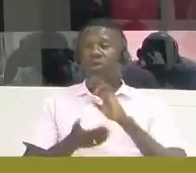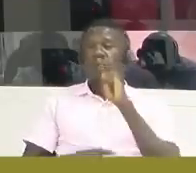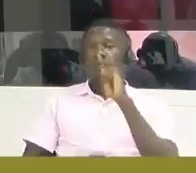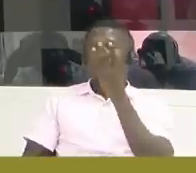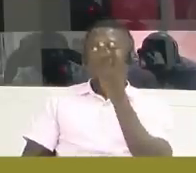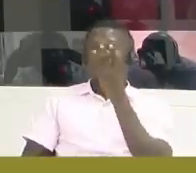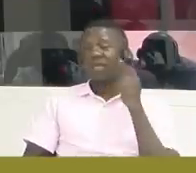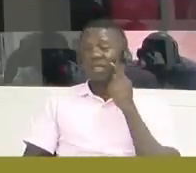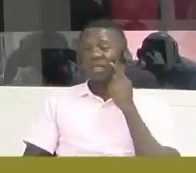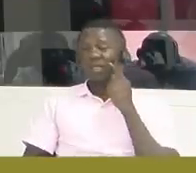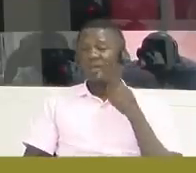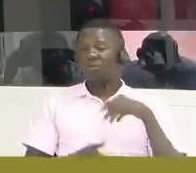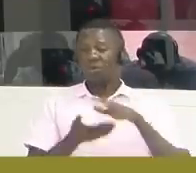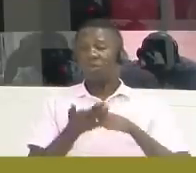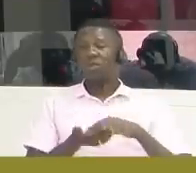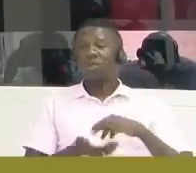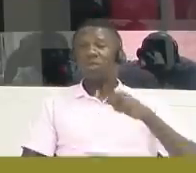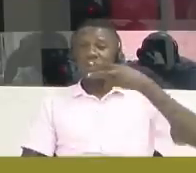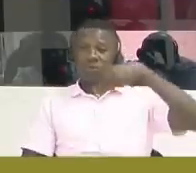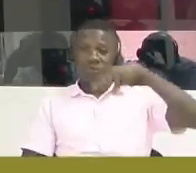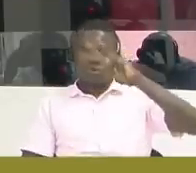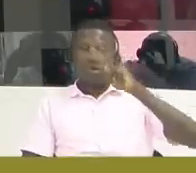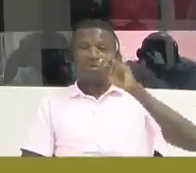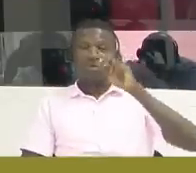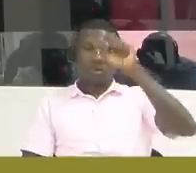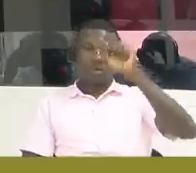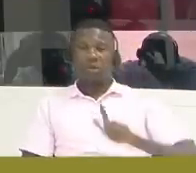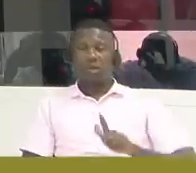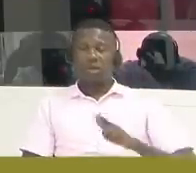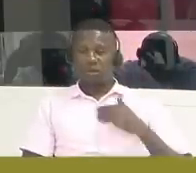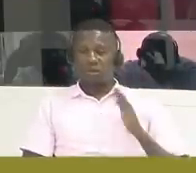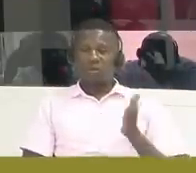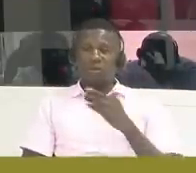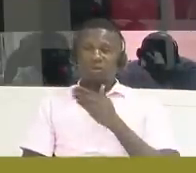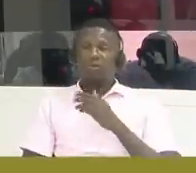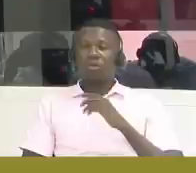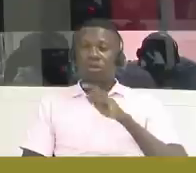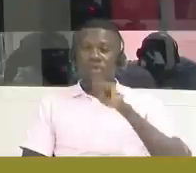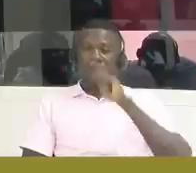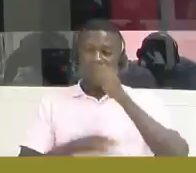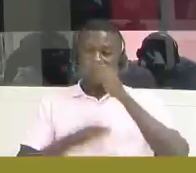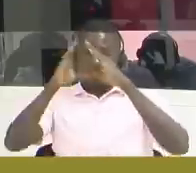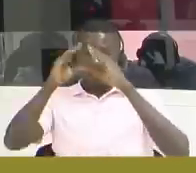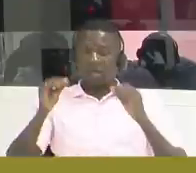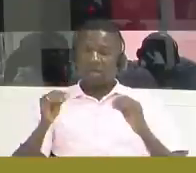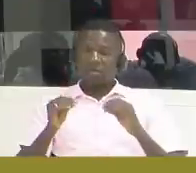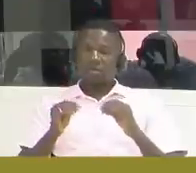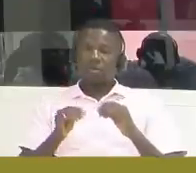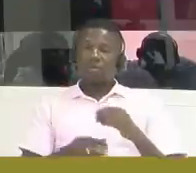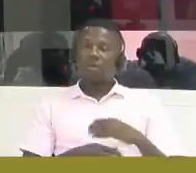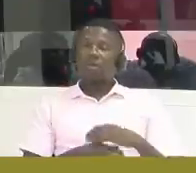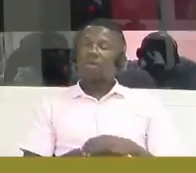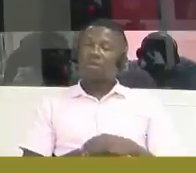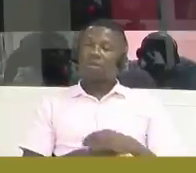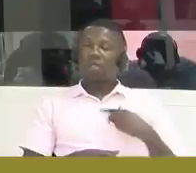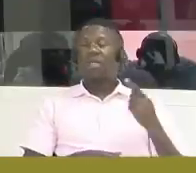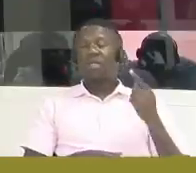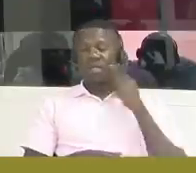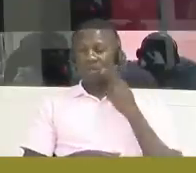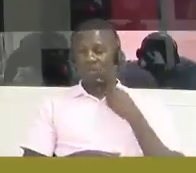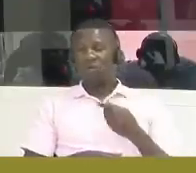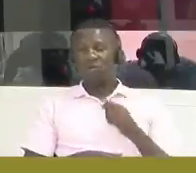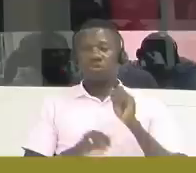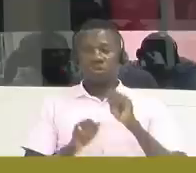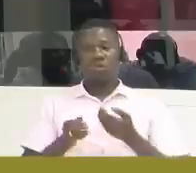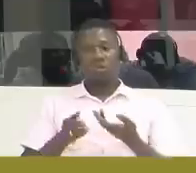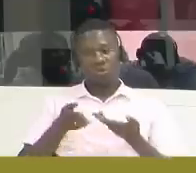on the 12th of April, I went to the dead house. Before, that's the day he was supposed to be buried. So I went